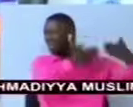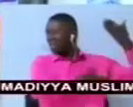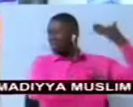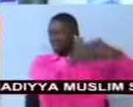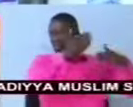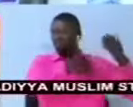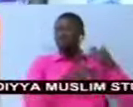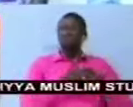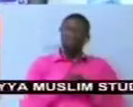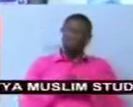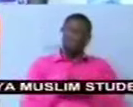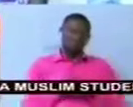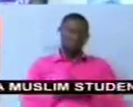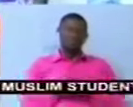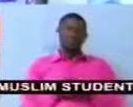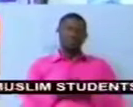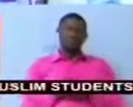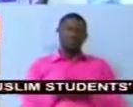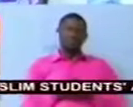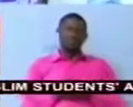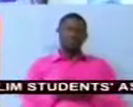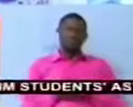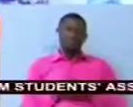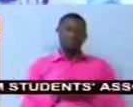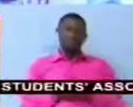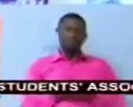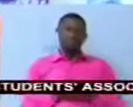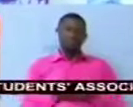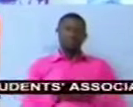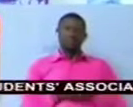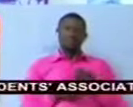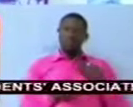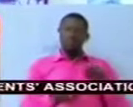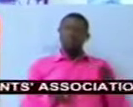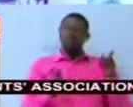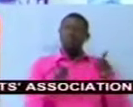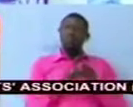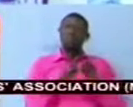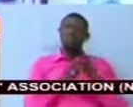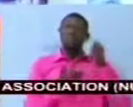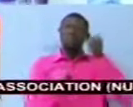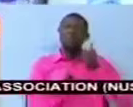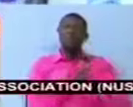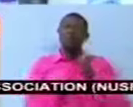in the '80s. I don't know the year. Man nek ak bank bi. I was with the bank.